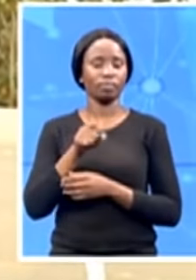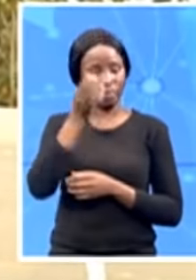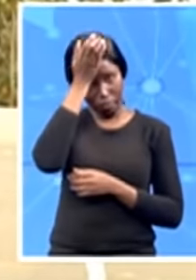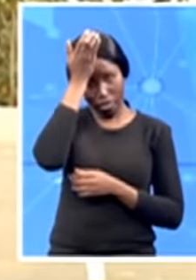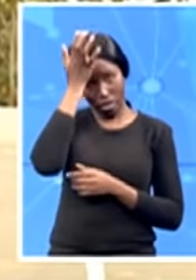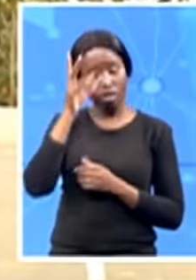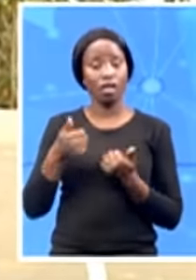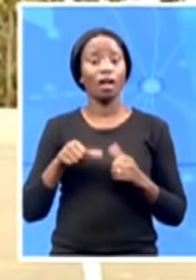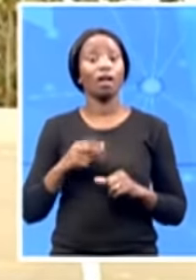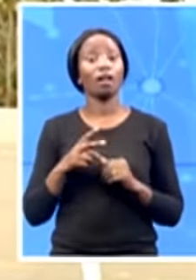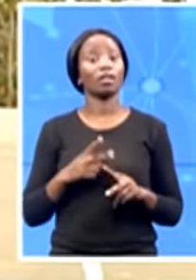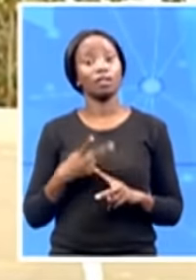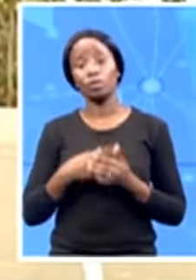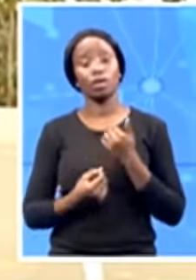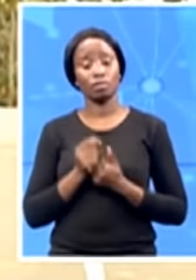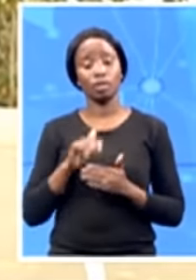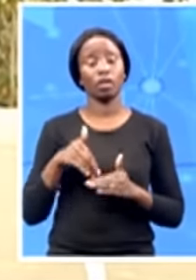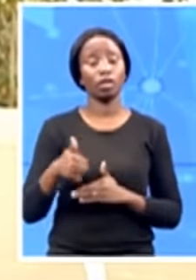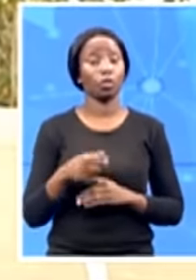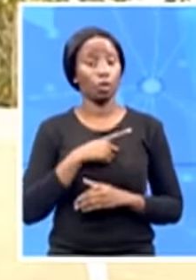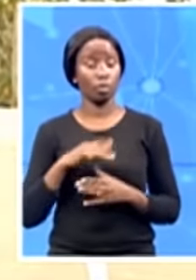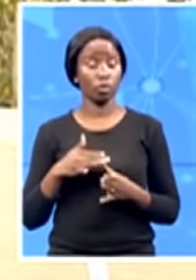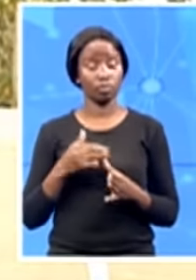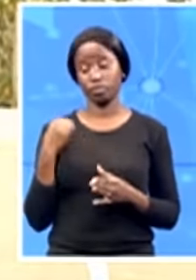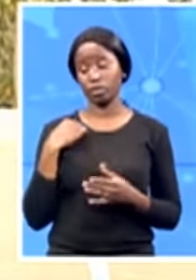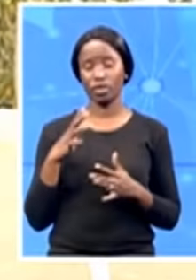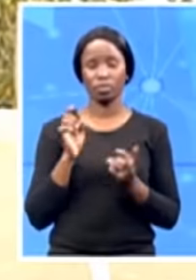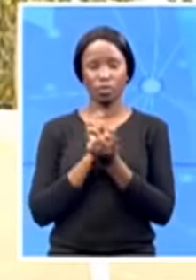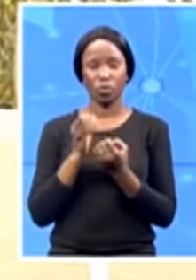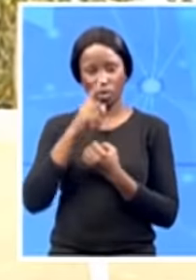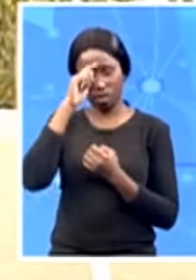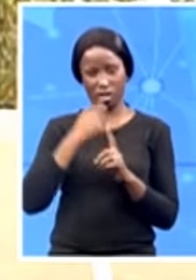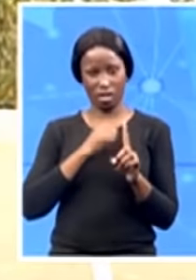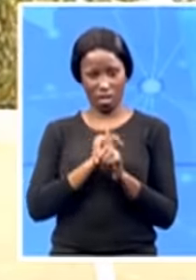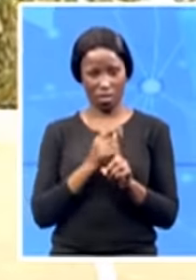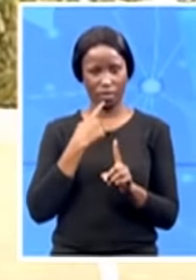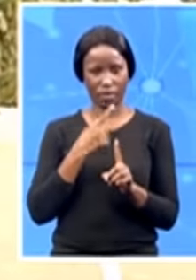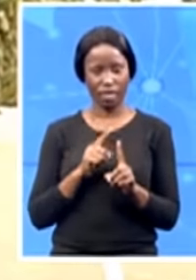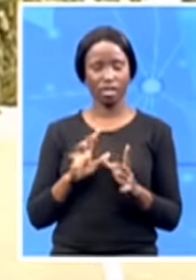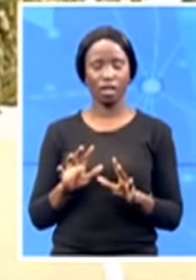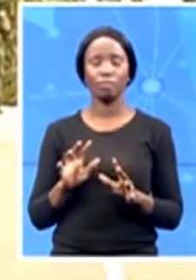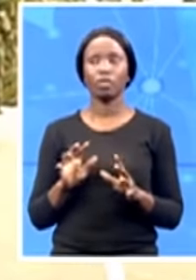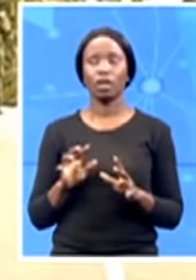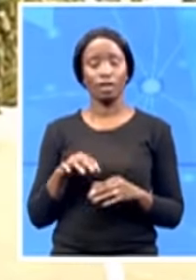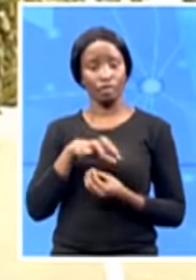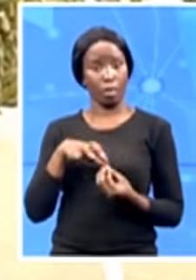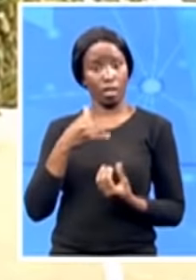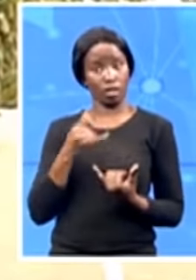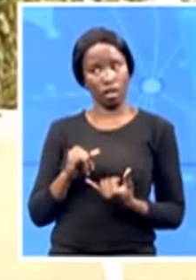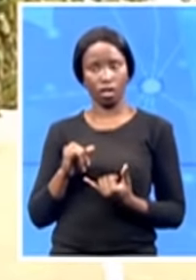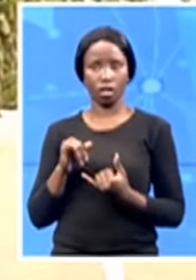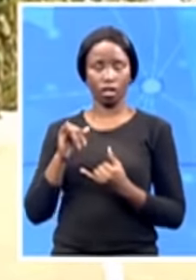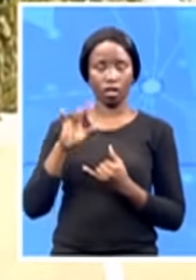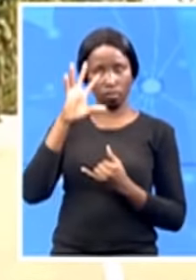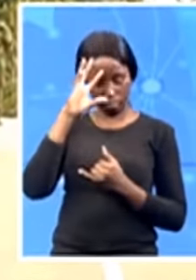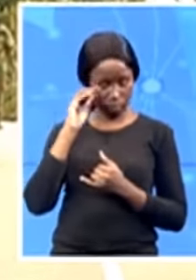spoke to Edward, he told us that the family was still studying the judgment and then was going to decide on